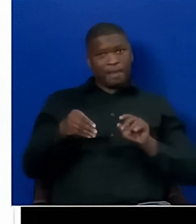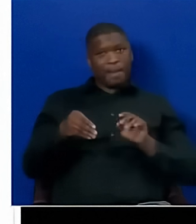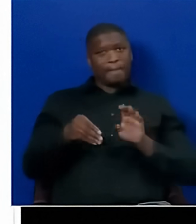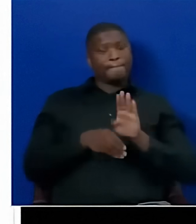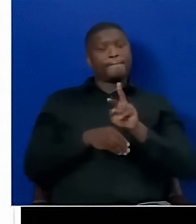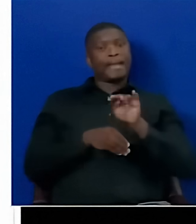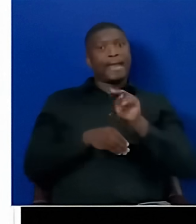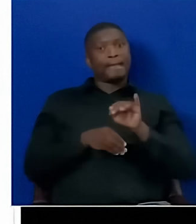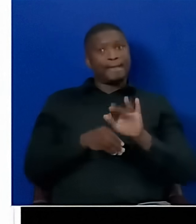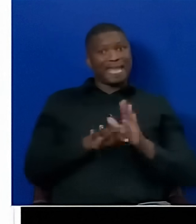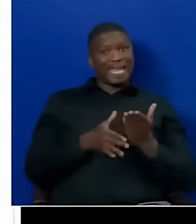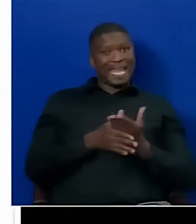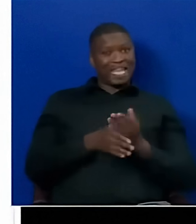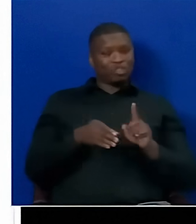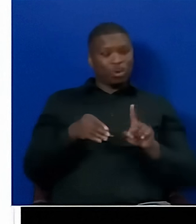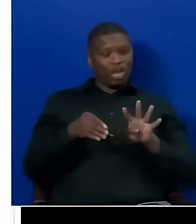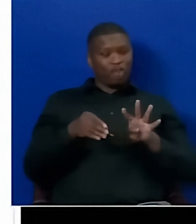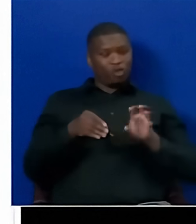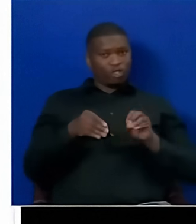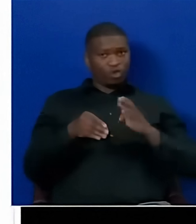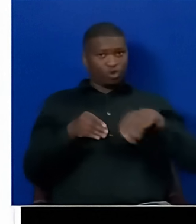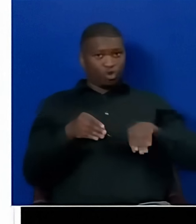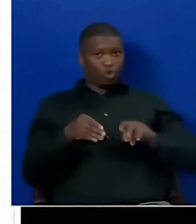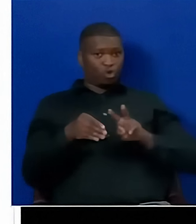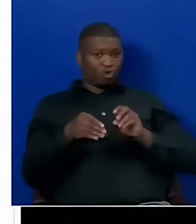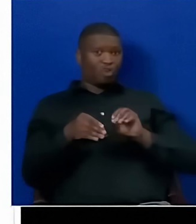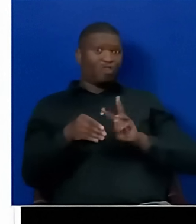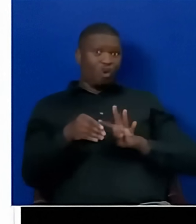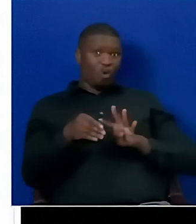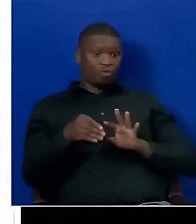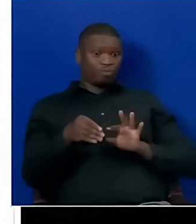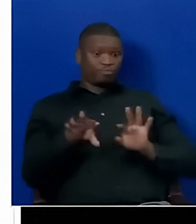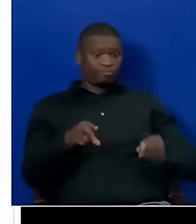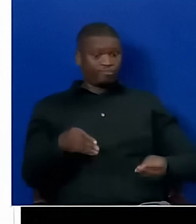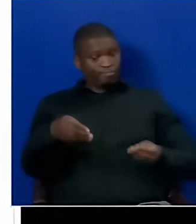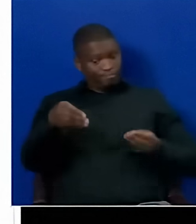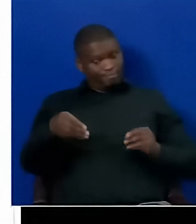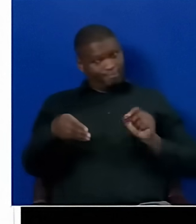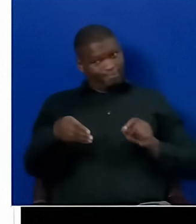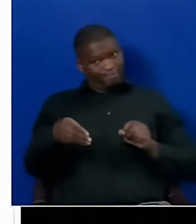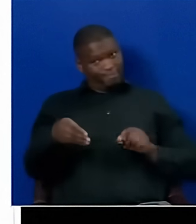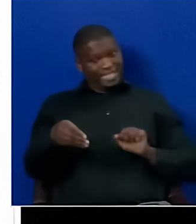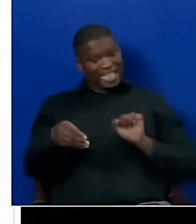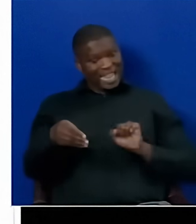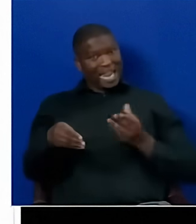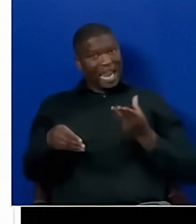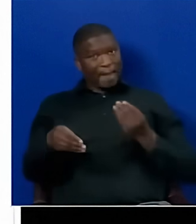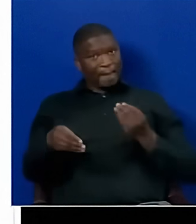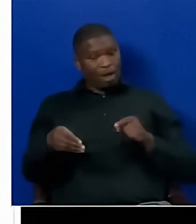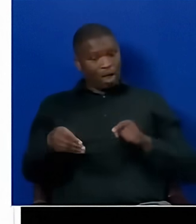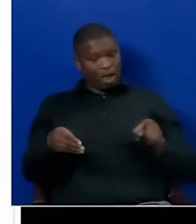140/04/2024. Now that number that case file number is the wrong